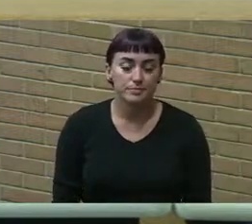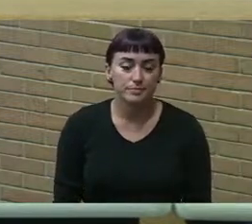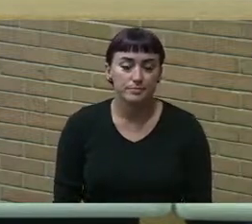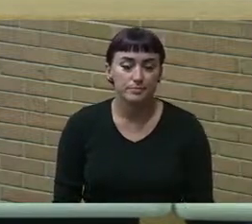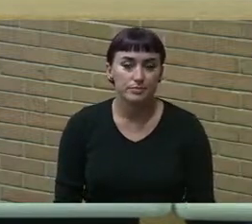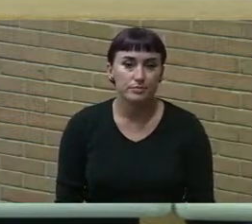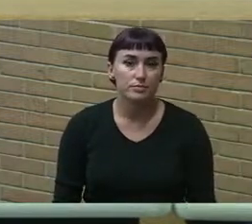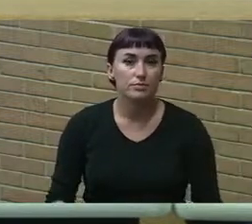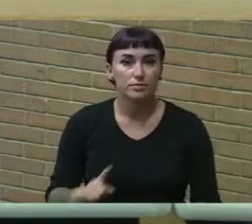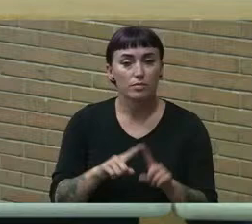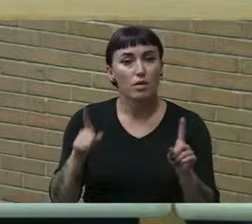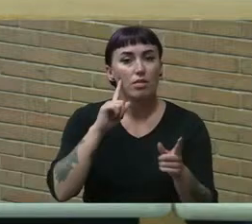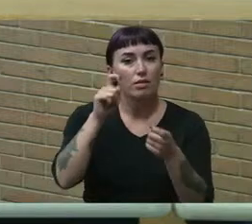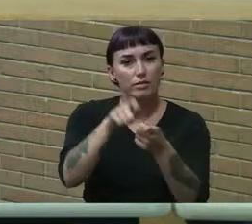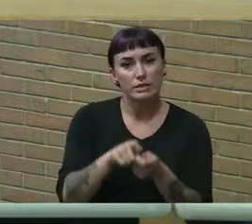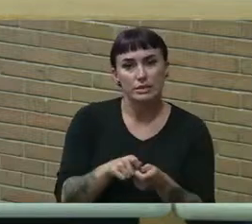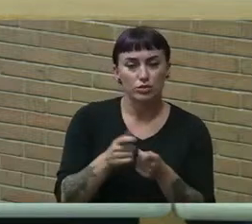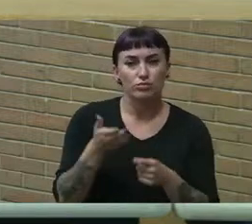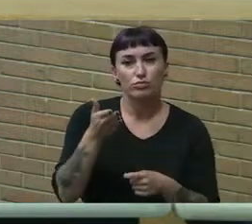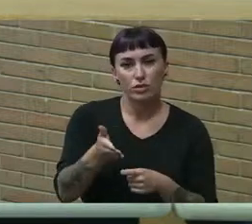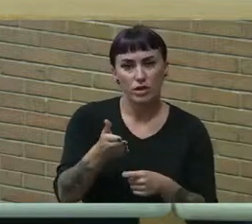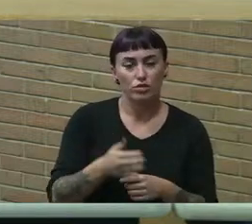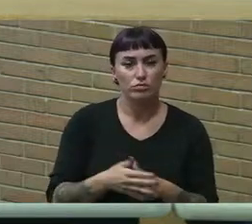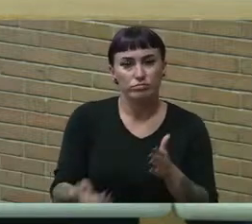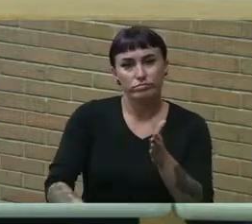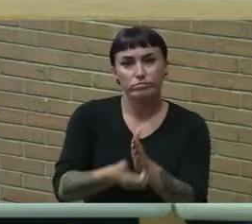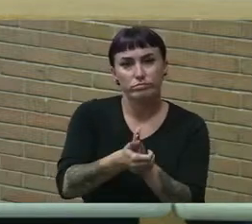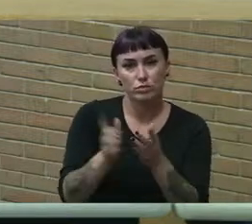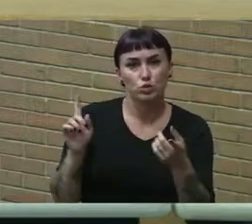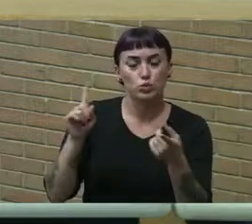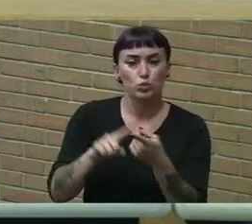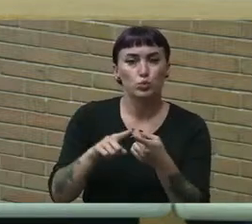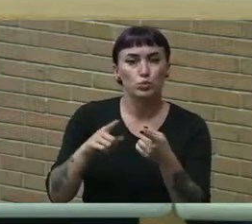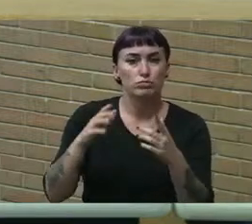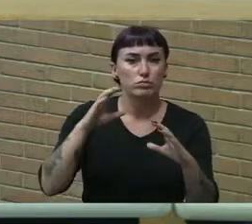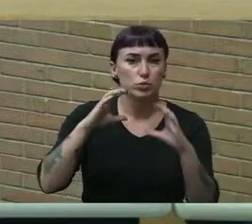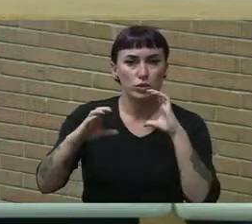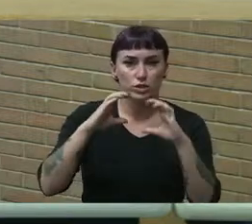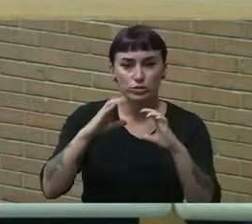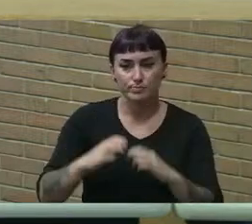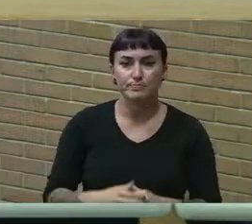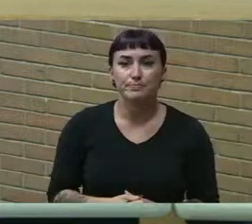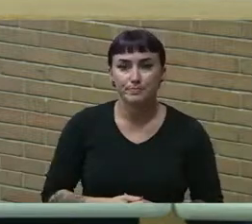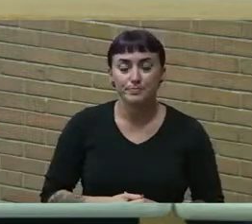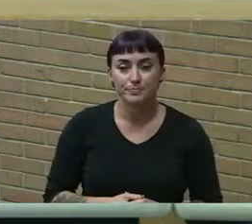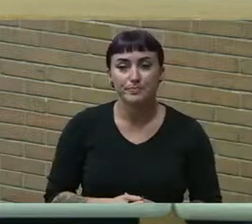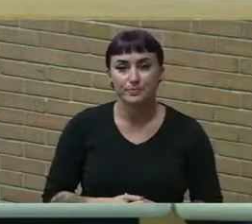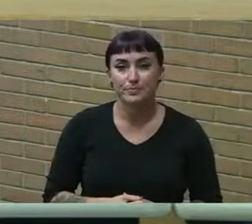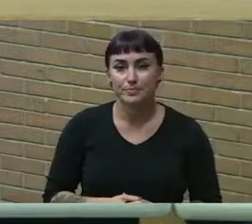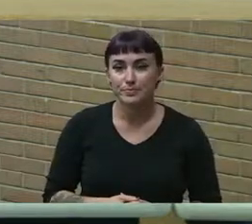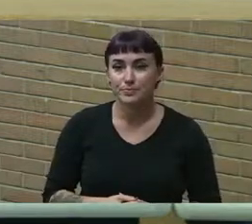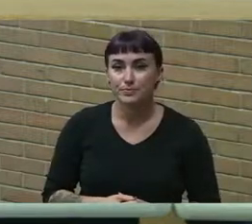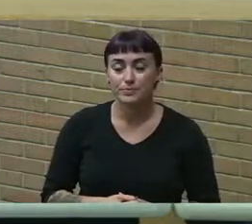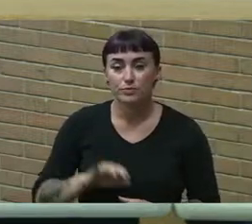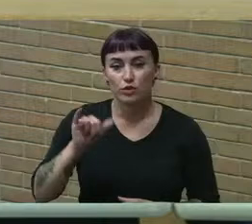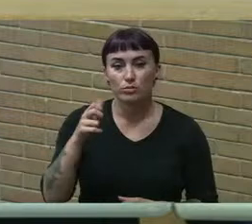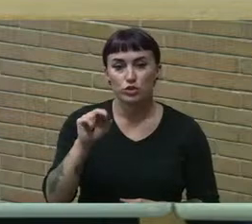But the details of it are there attached to the communication from Chad Roscoe.